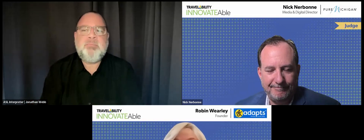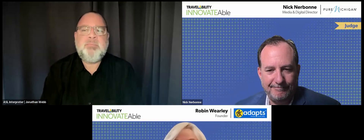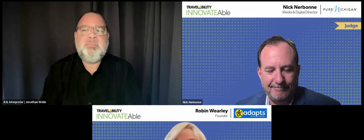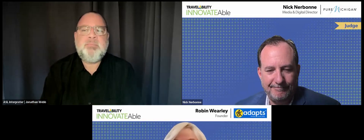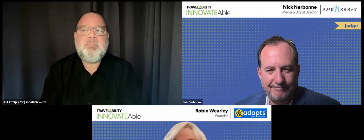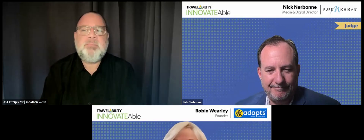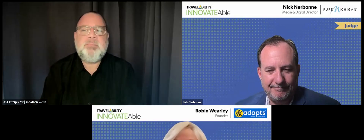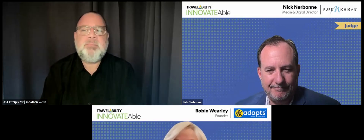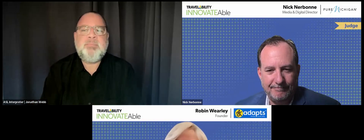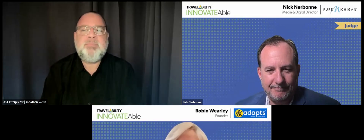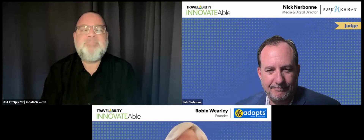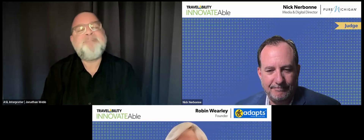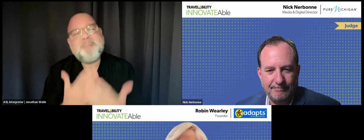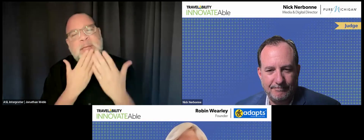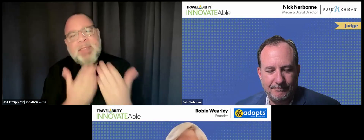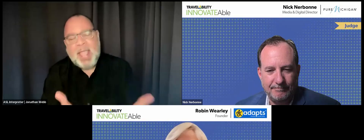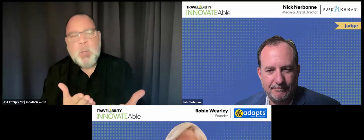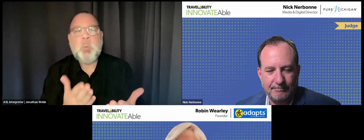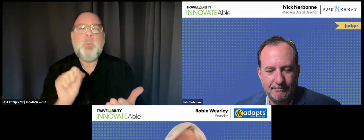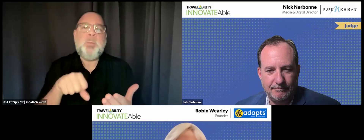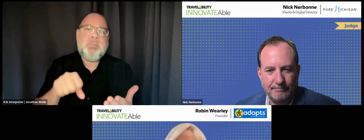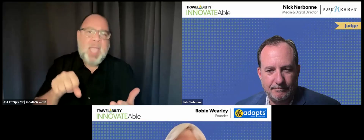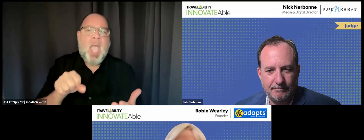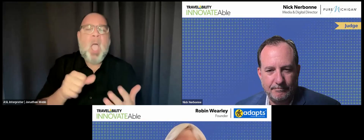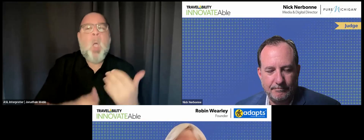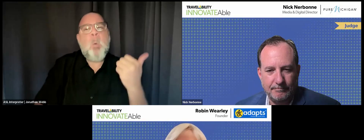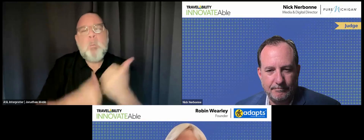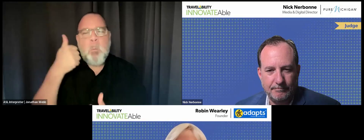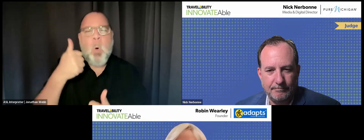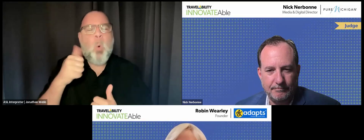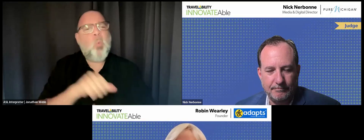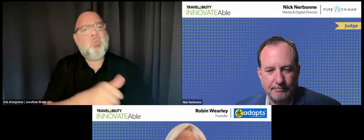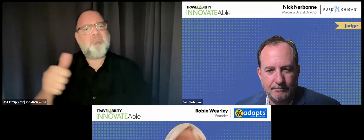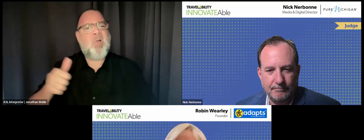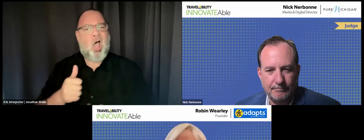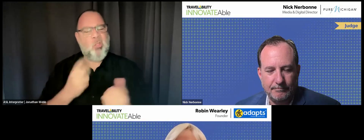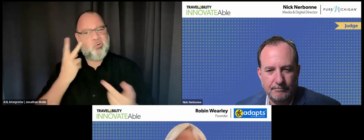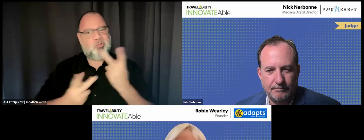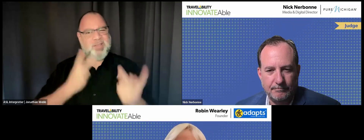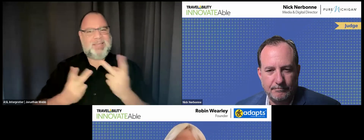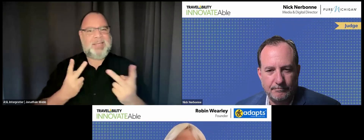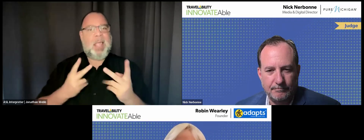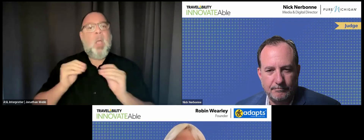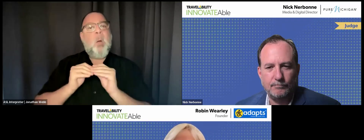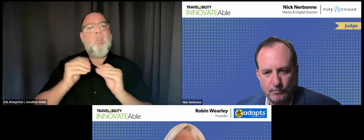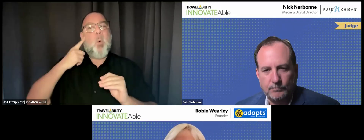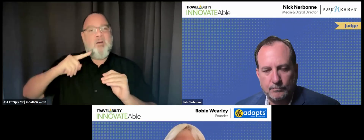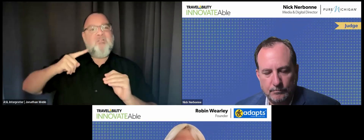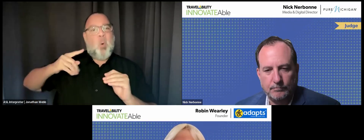Thank you. Yeah, most of the other products are designed for people who have upper body